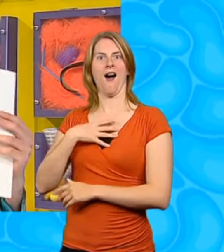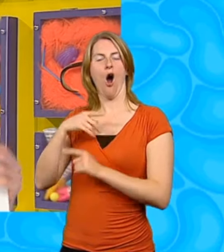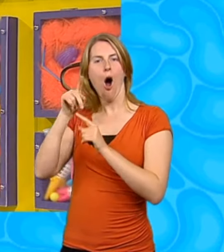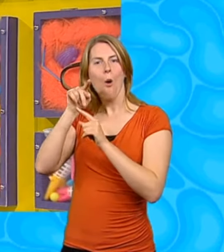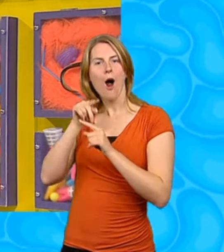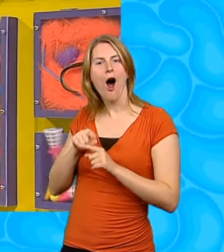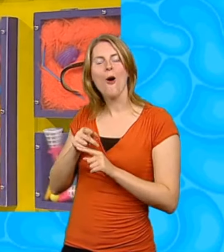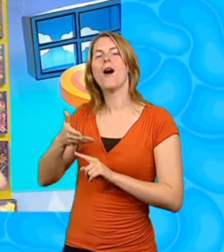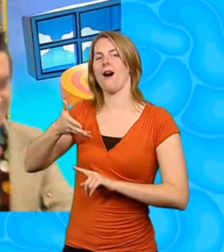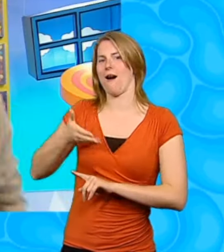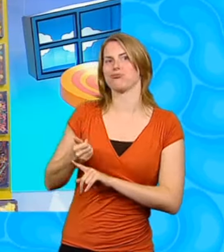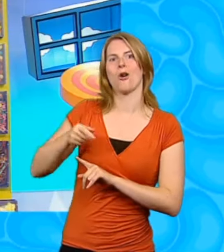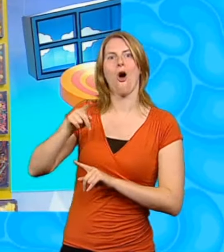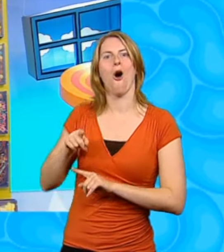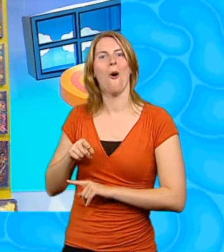It's clever, isn't it?